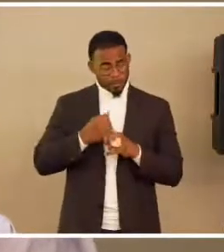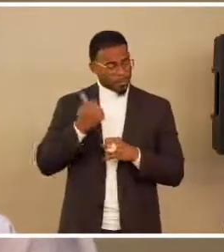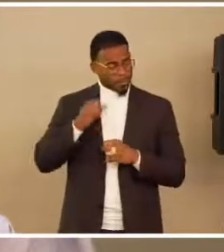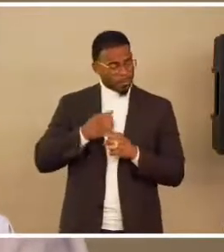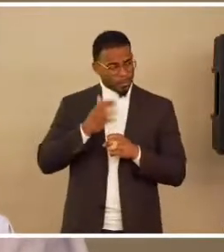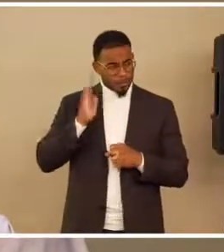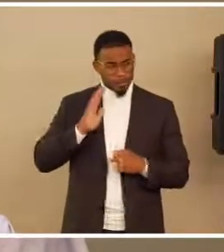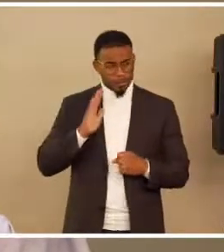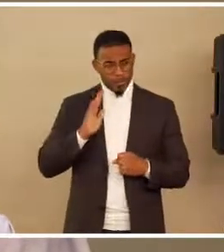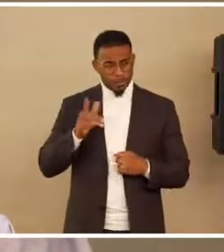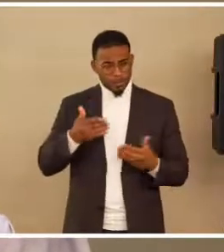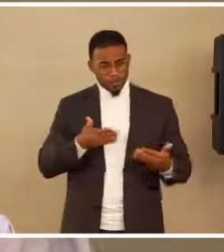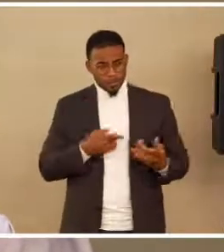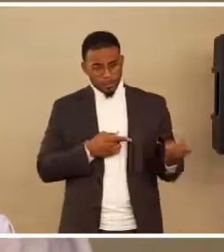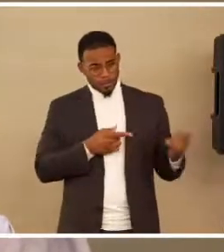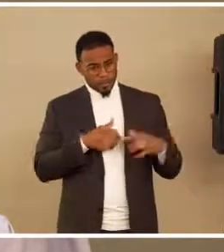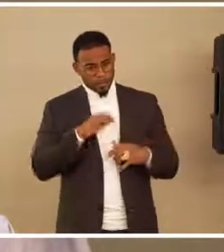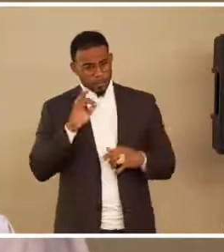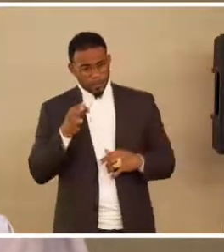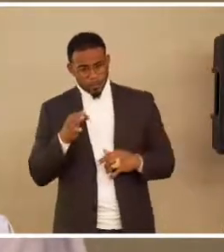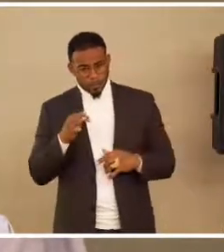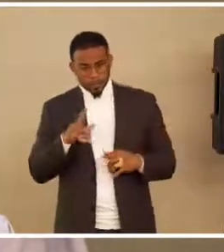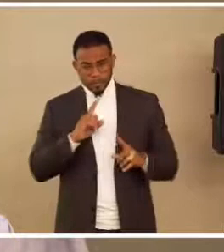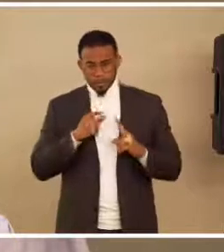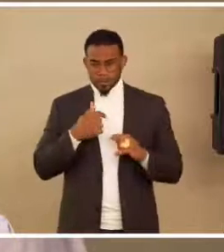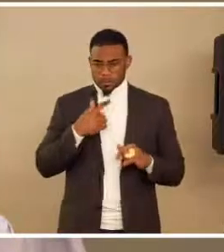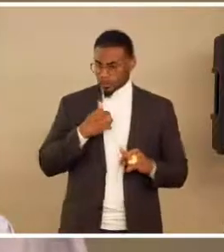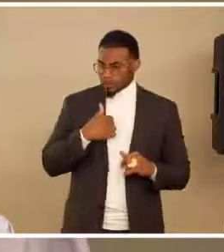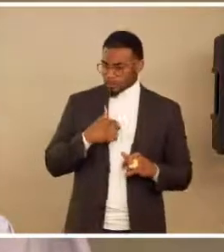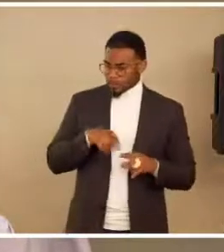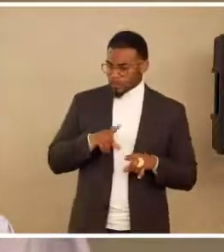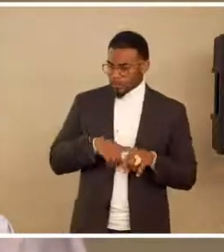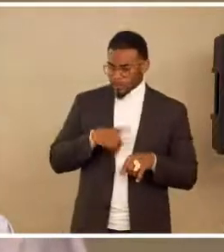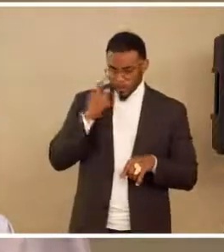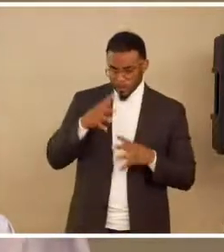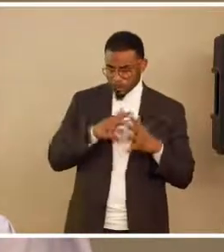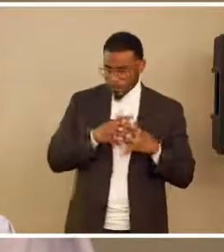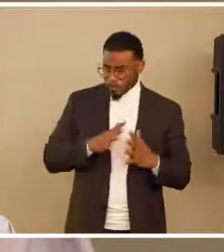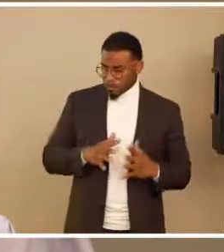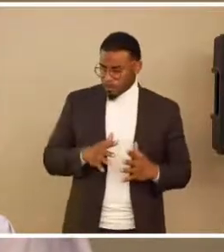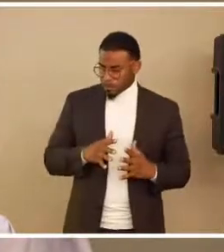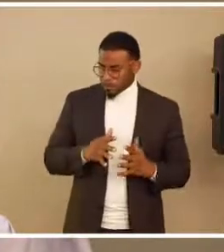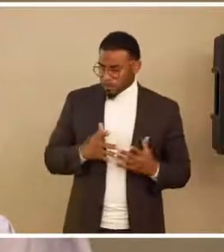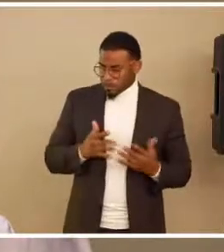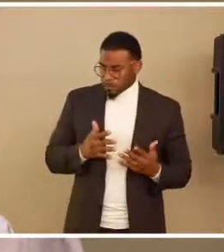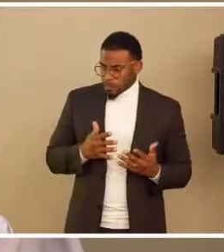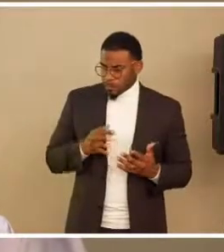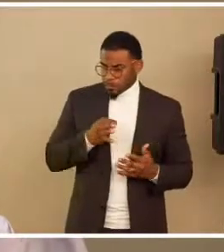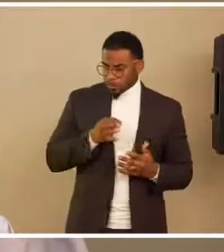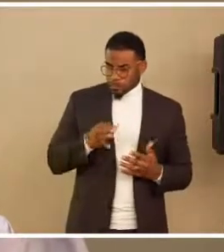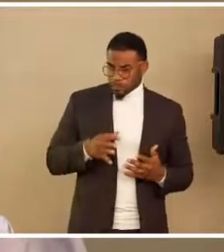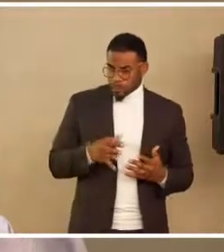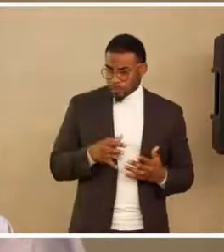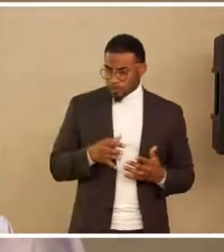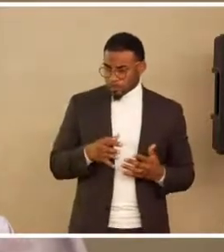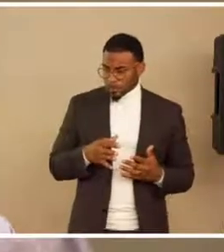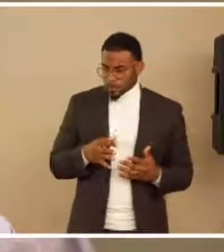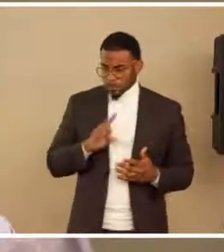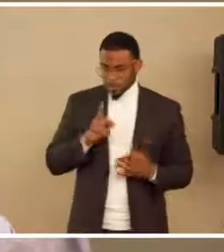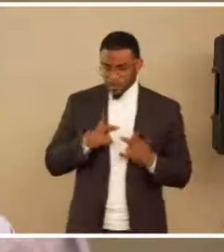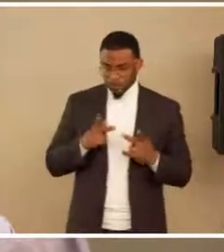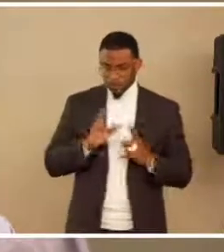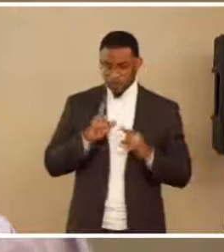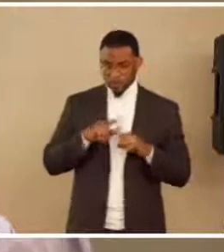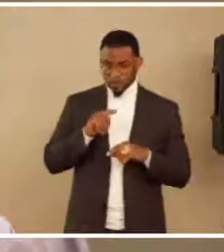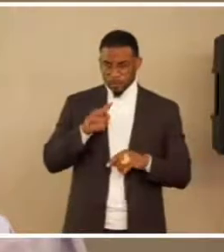10 years ago. She invited him in France, and he told me that at that time, for American rappers, the only